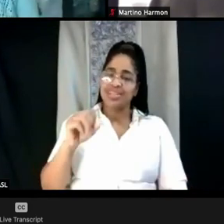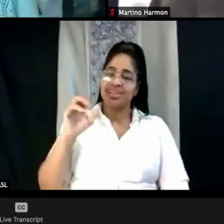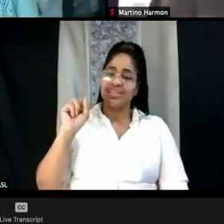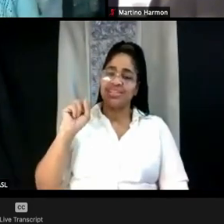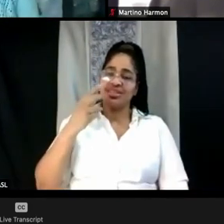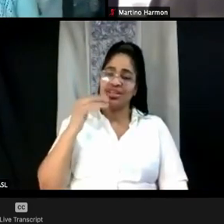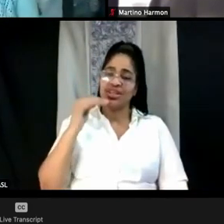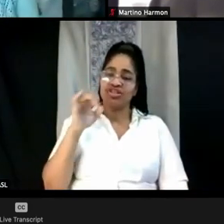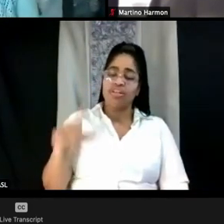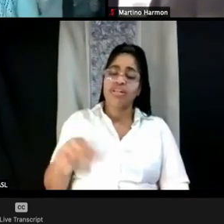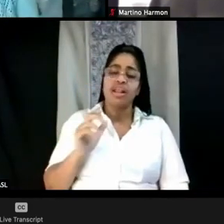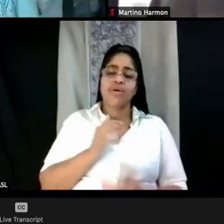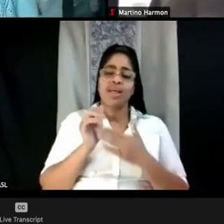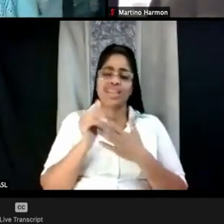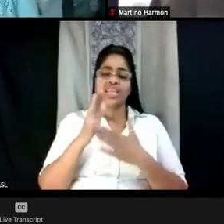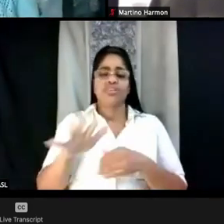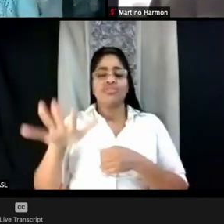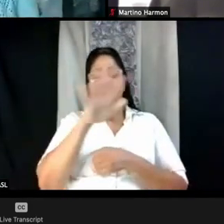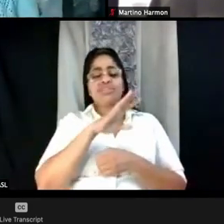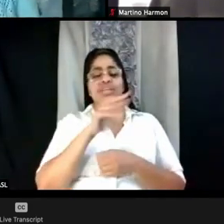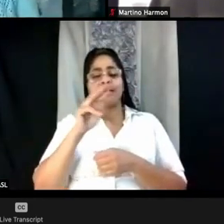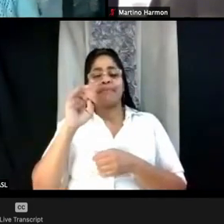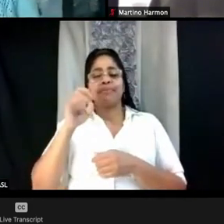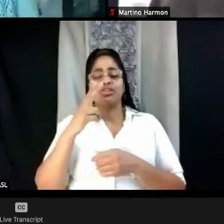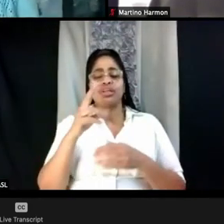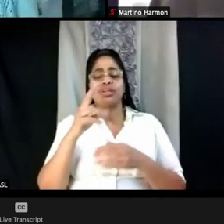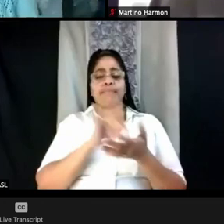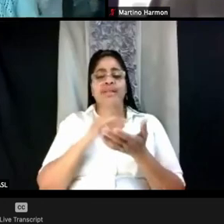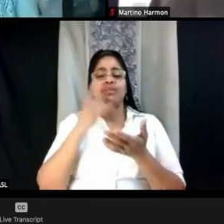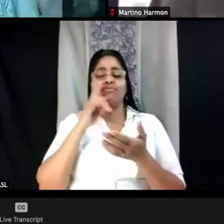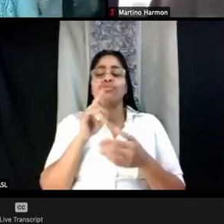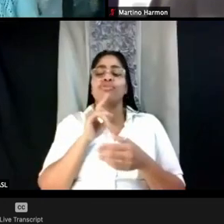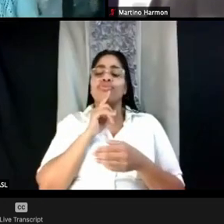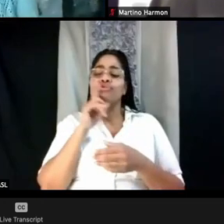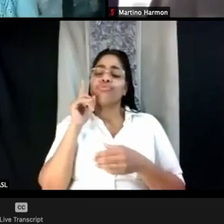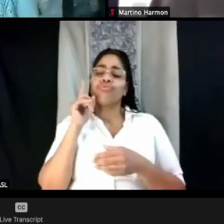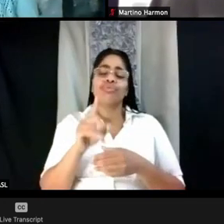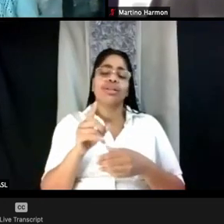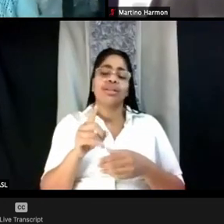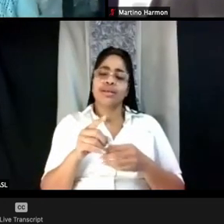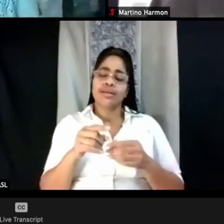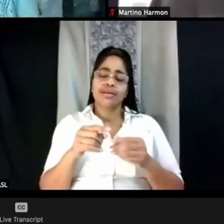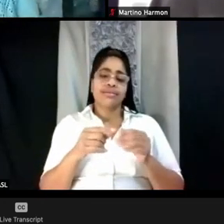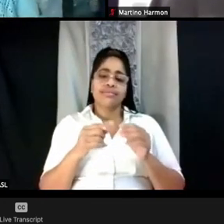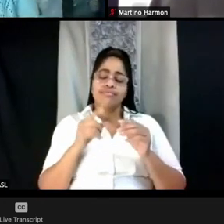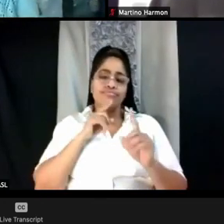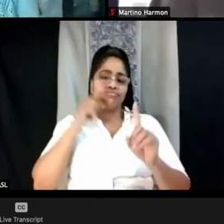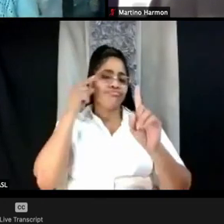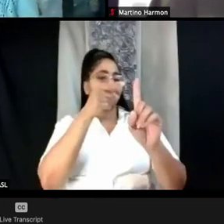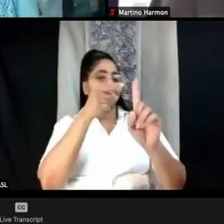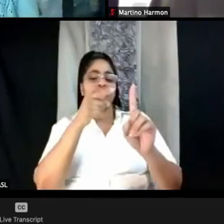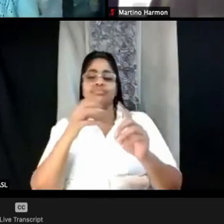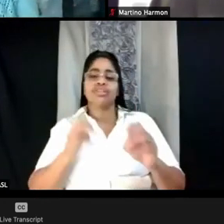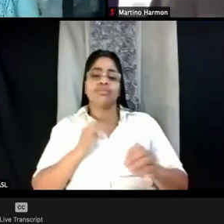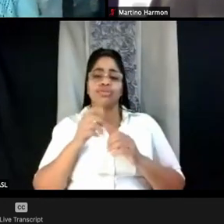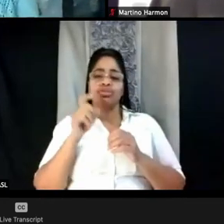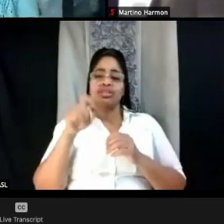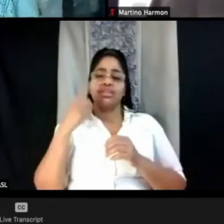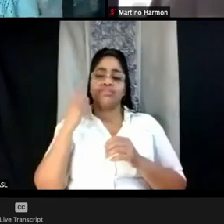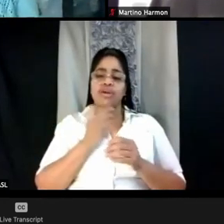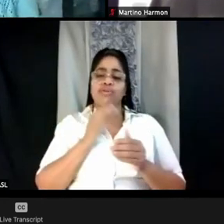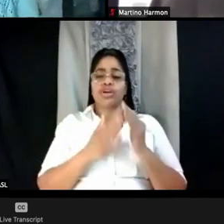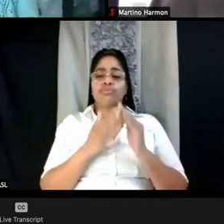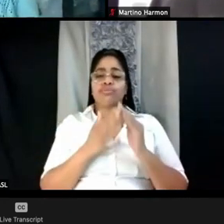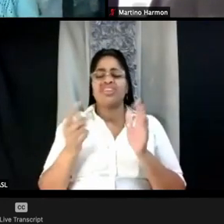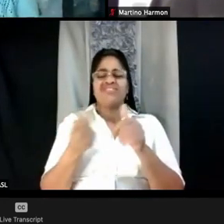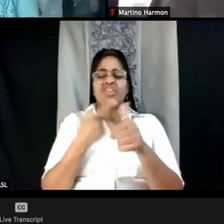leaders across U of M and Michigan Medicine for highlighting the emotional needs and resources within our community. First,